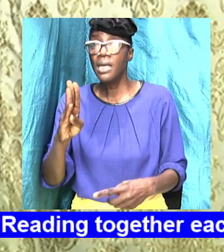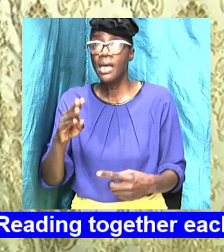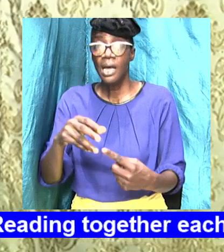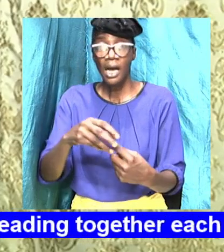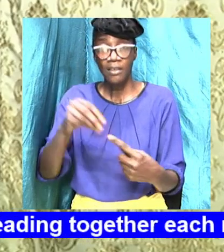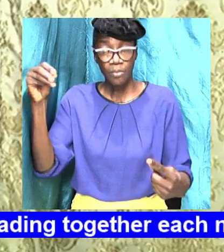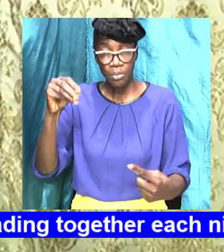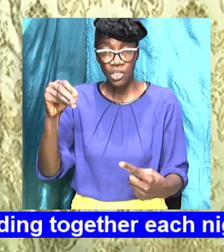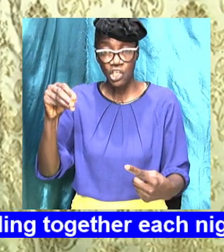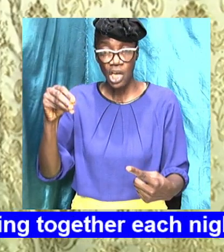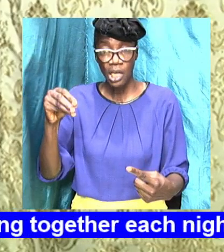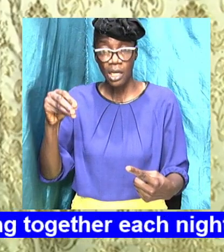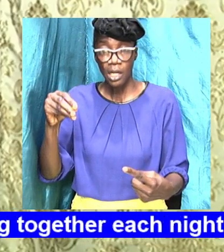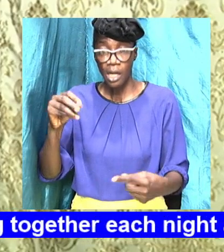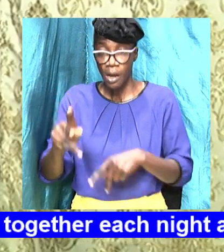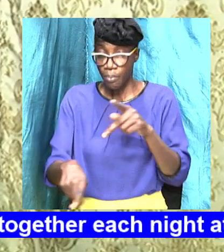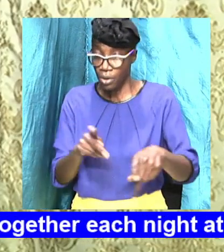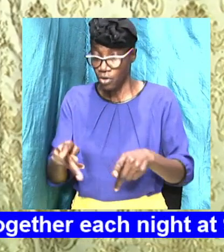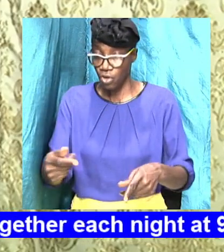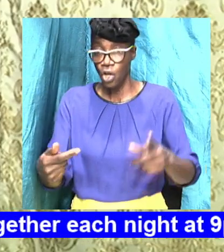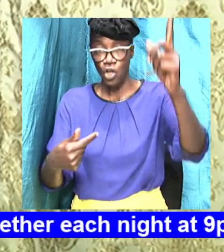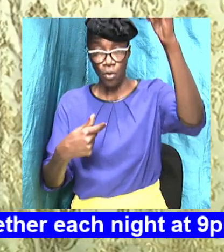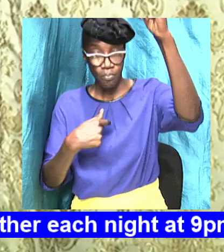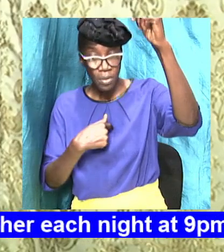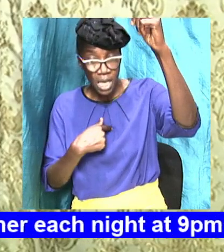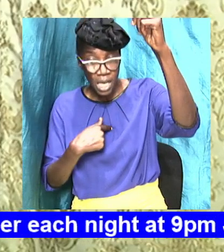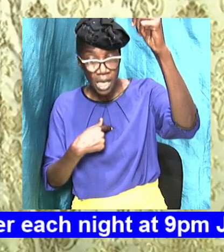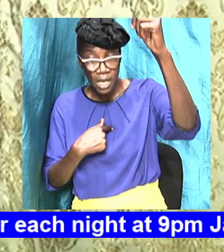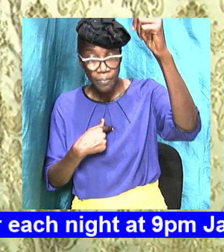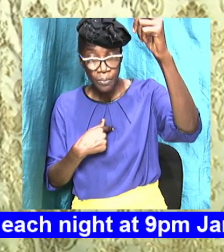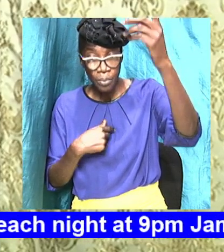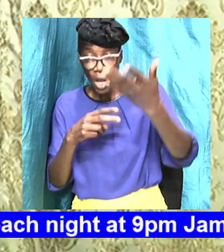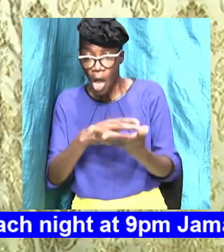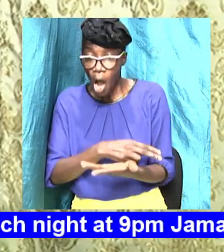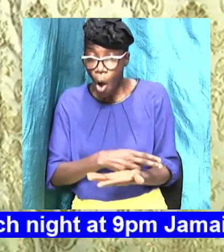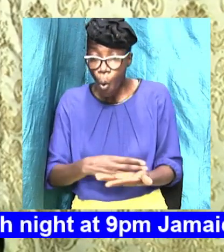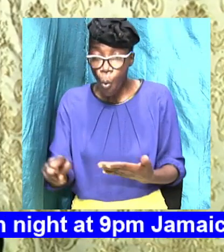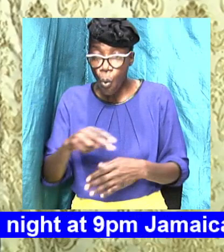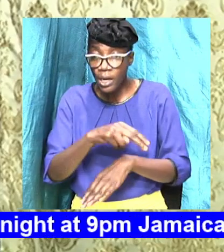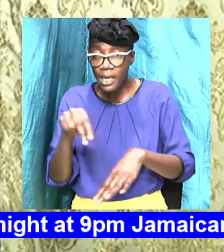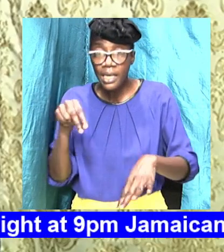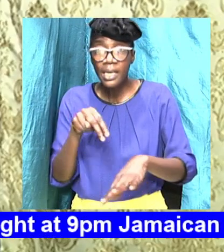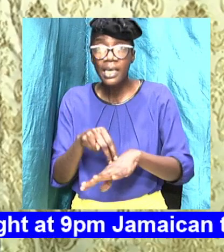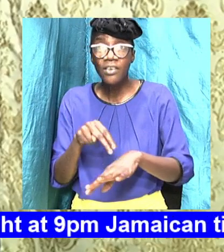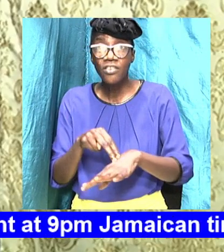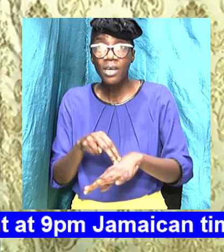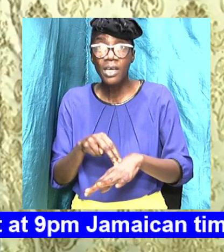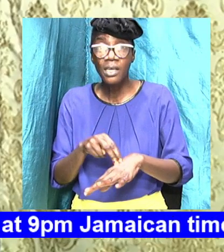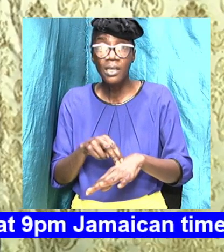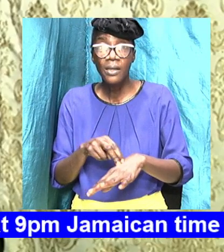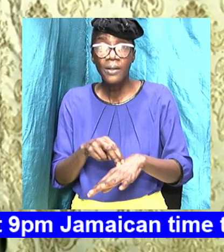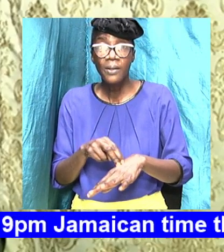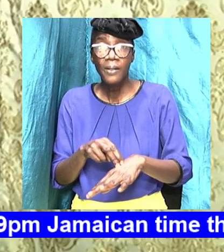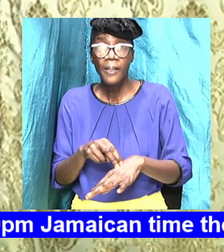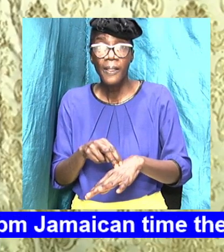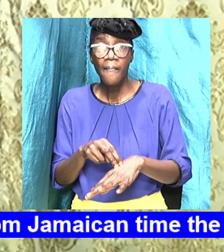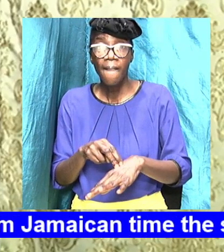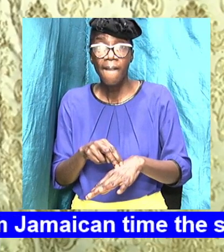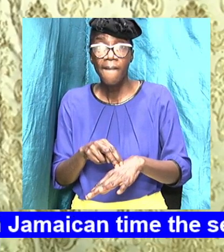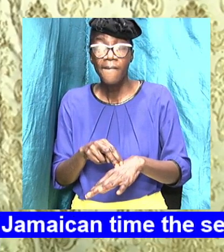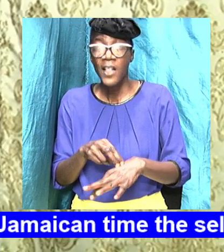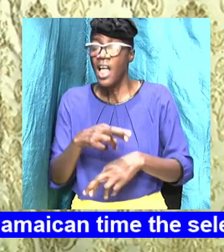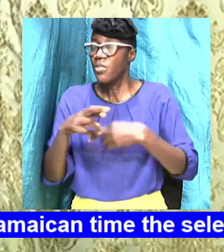me above all people, a holy nation. That is found in Exodus 19, 5 and 6.